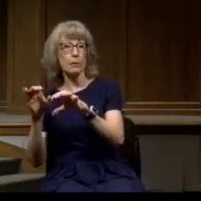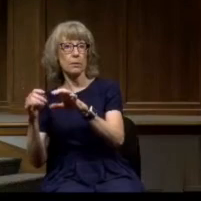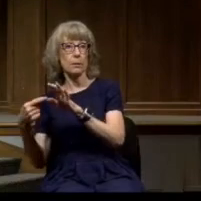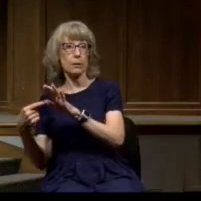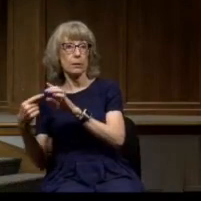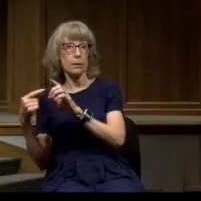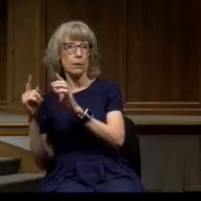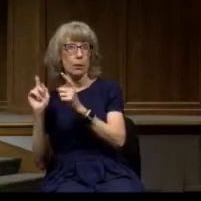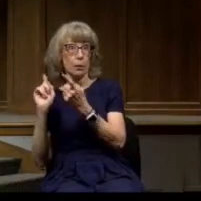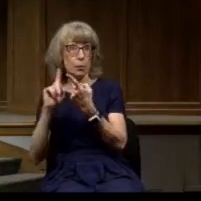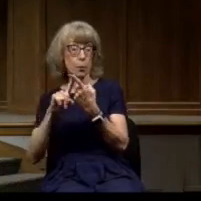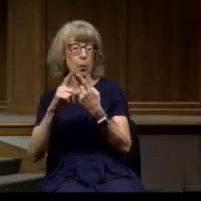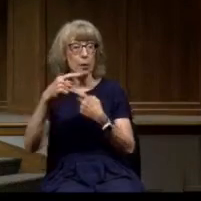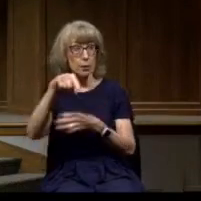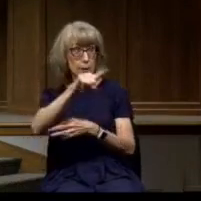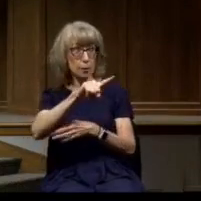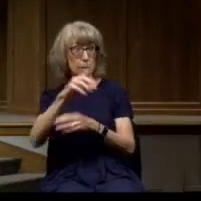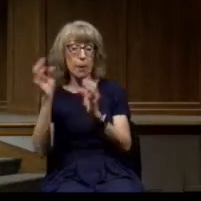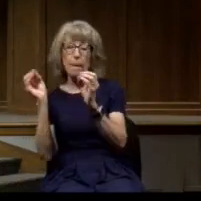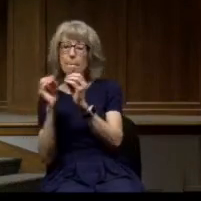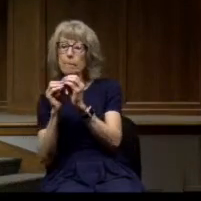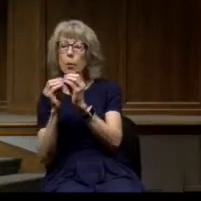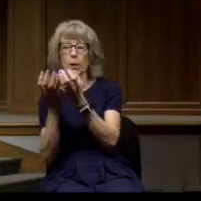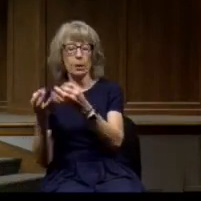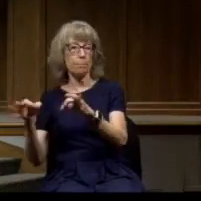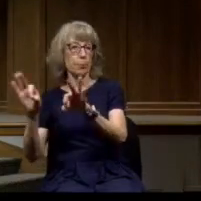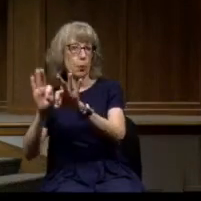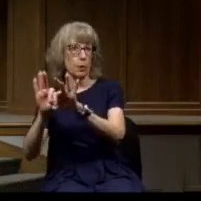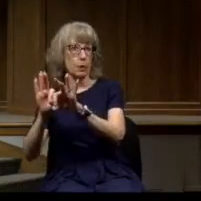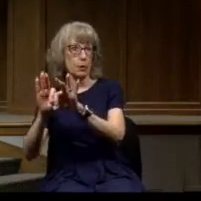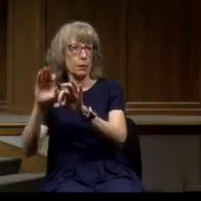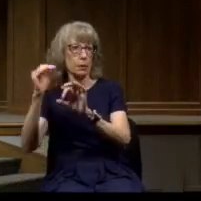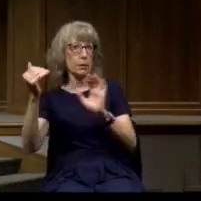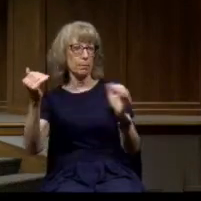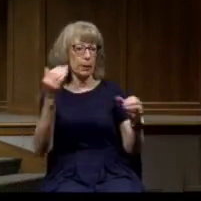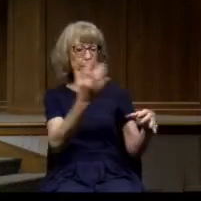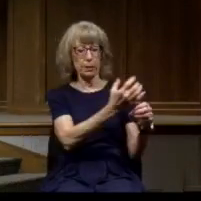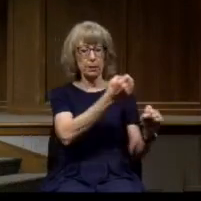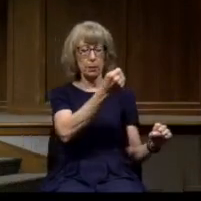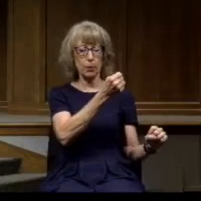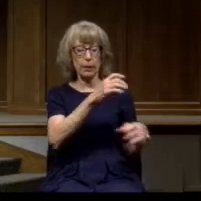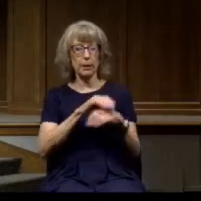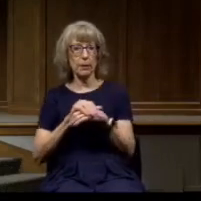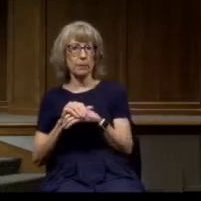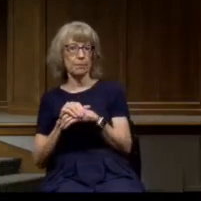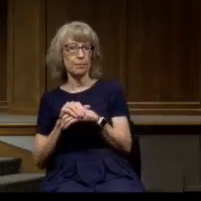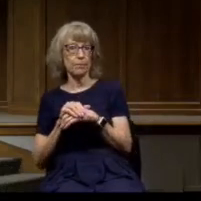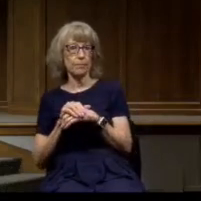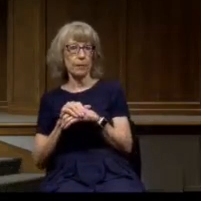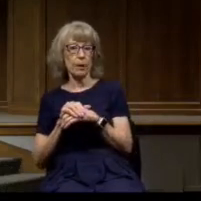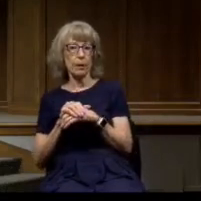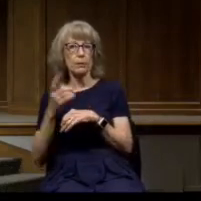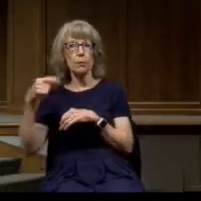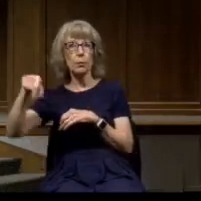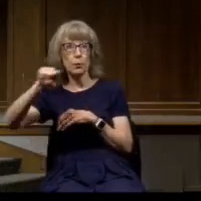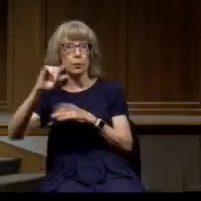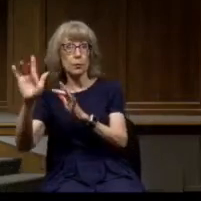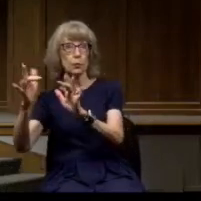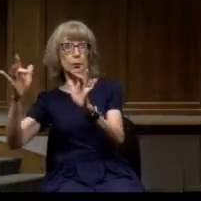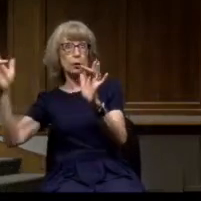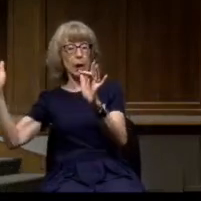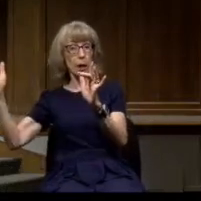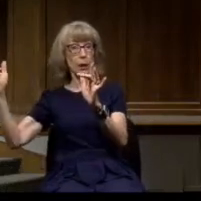not I win this argument. It's the people that shine are those that actually see human beings, not